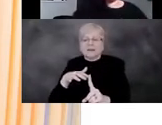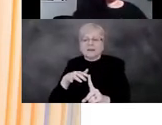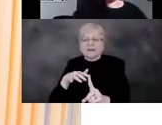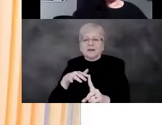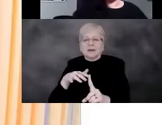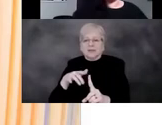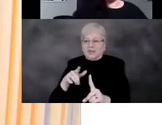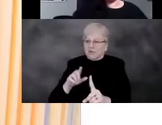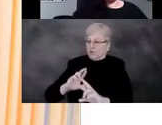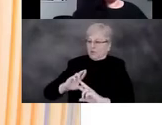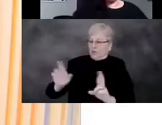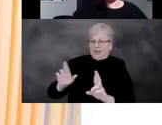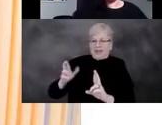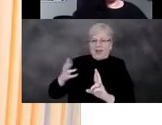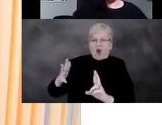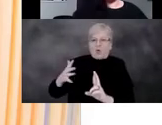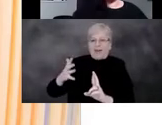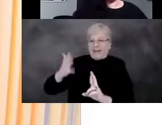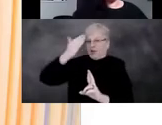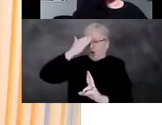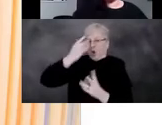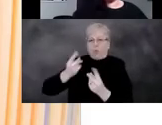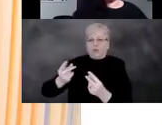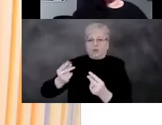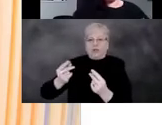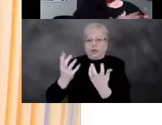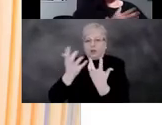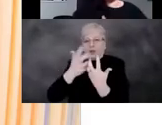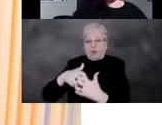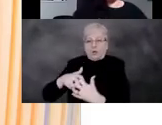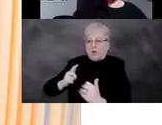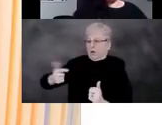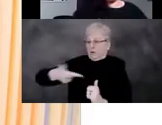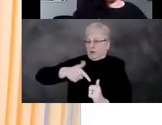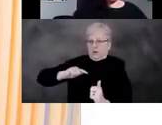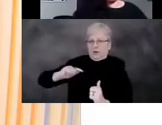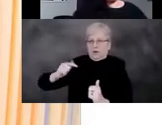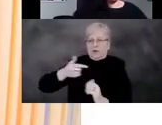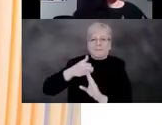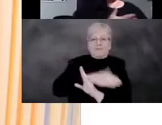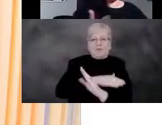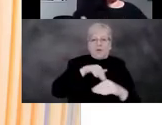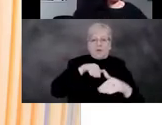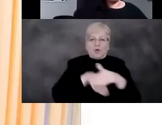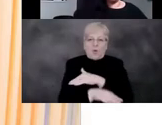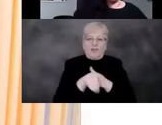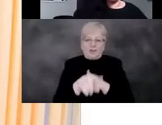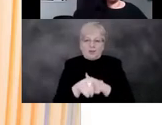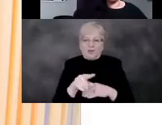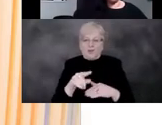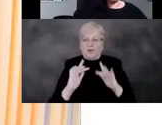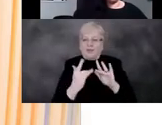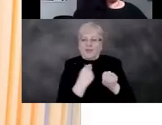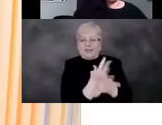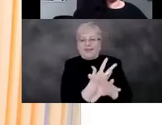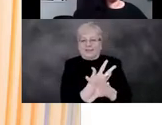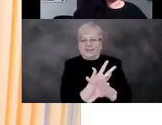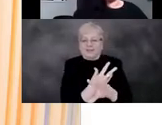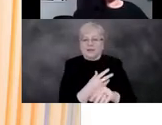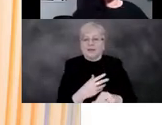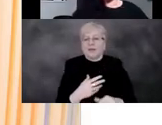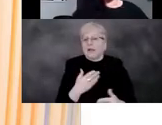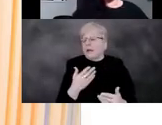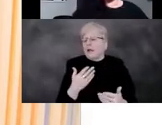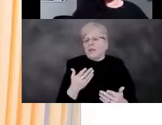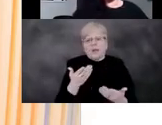very clearly worked out when you come into that, um, that session. And then you can share your screen if you wish, or maybe you're just camera and you're